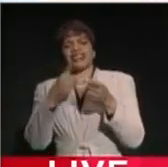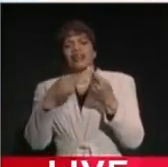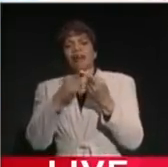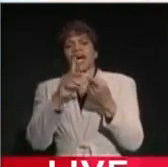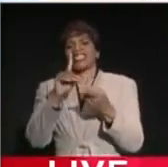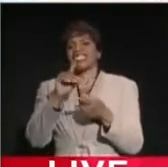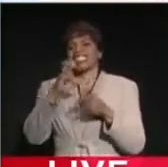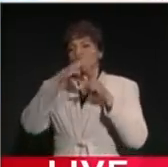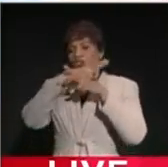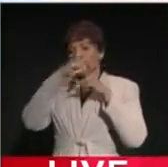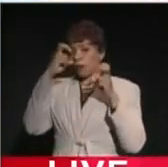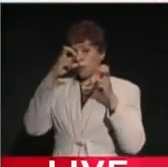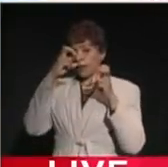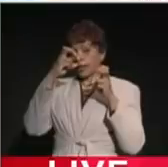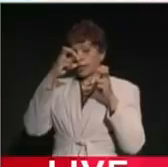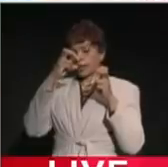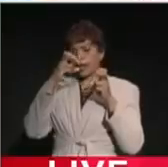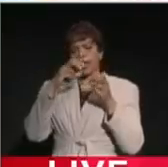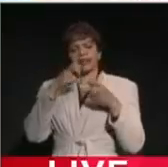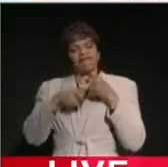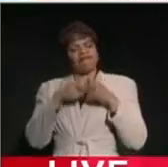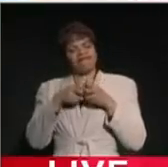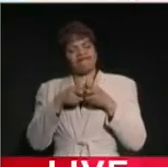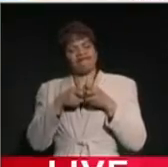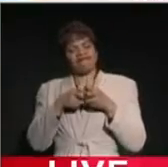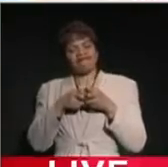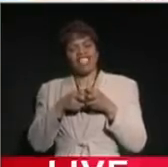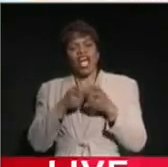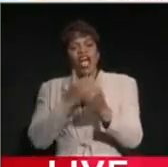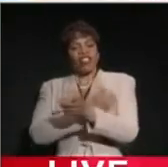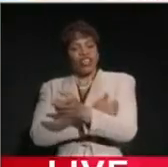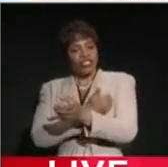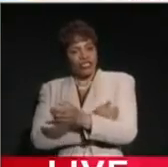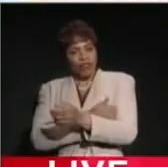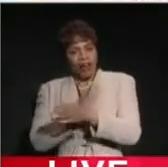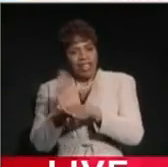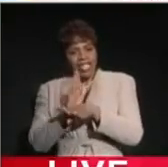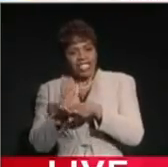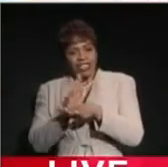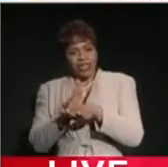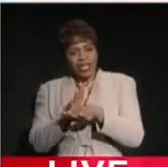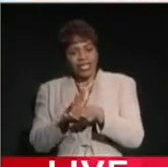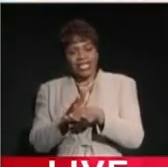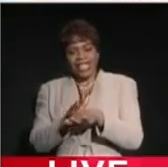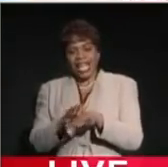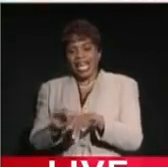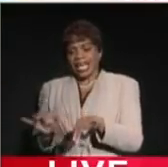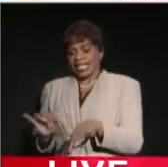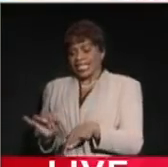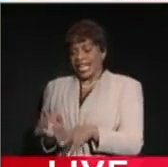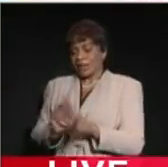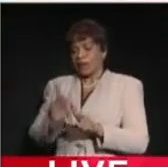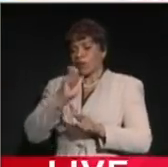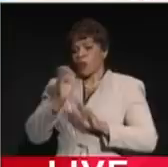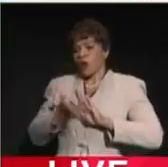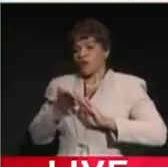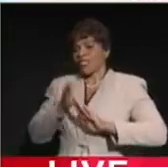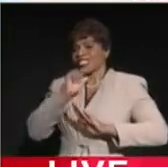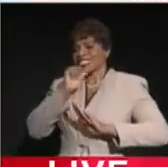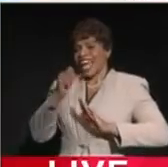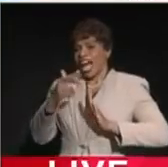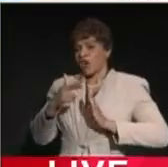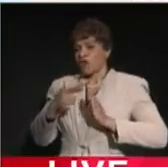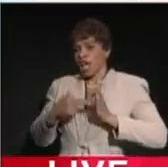it. The problem I have with that is the industry, the drug industry, stays underground, run by the same people, and it's unregulated. So